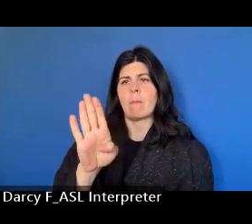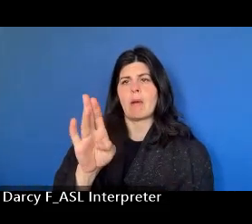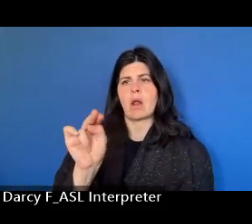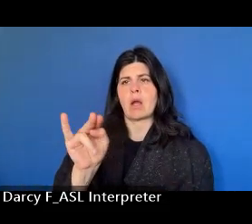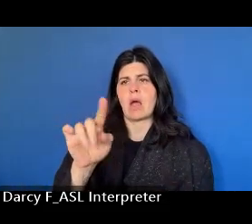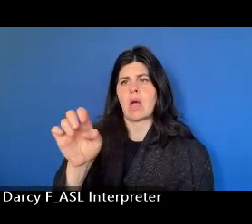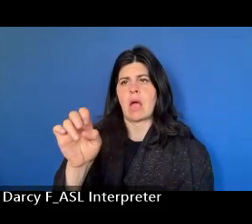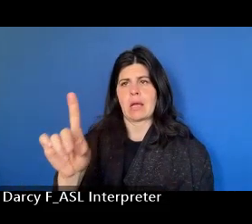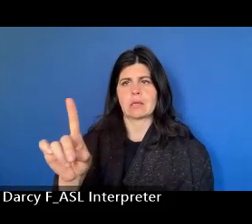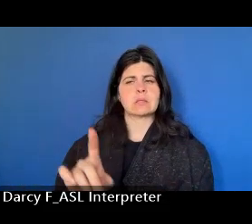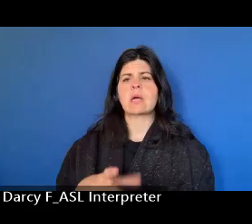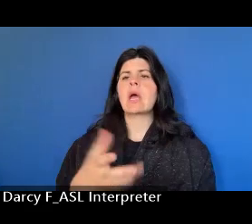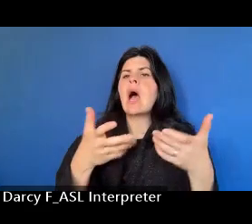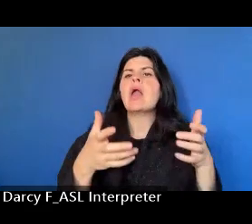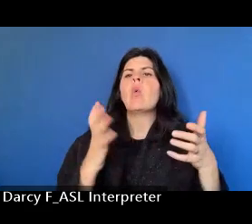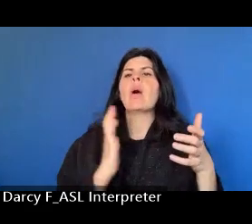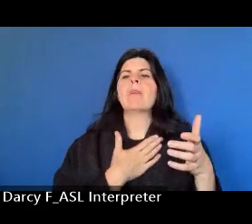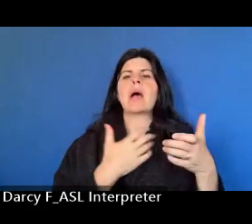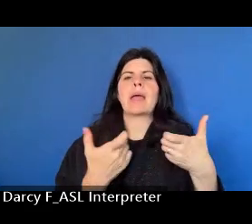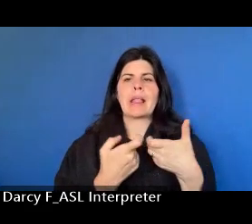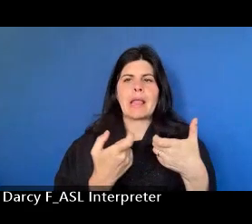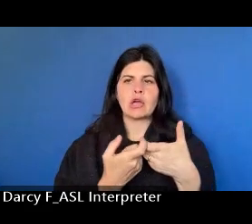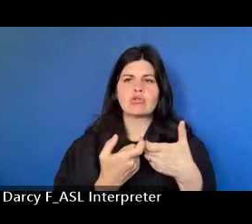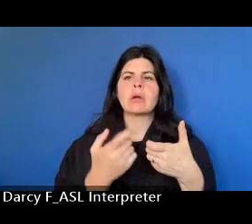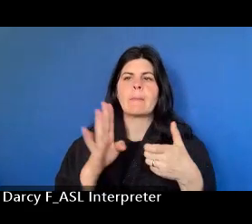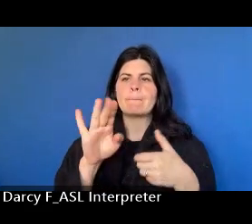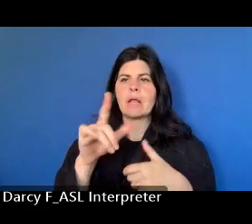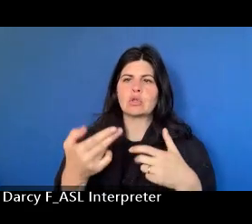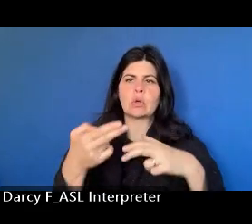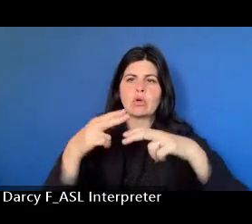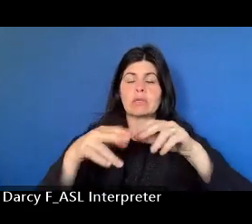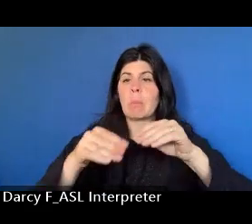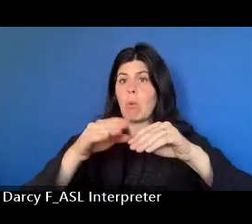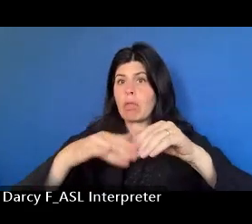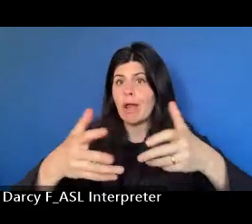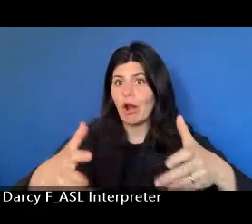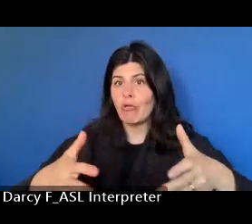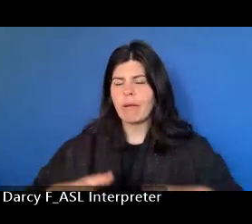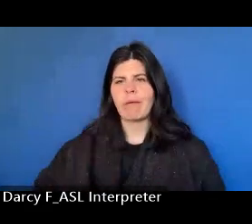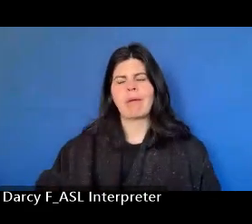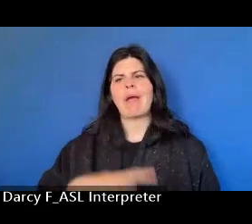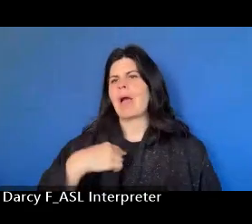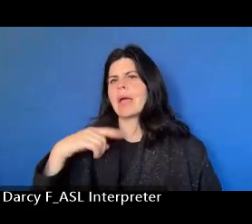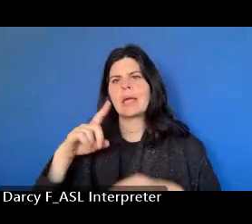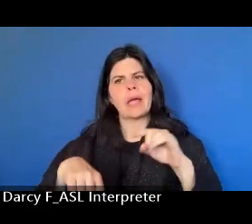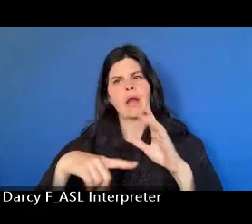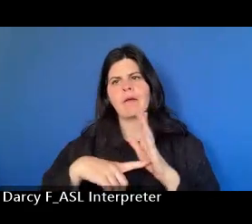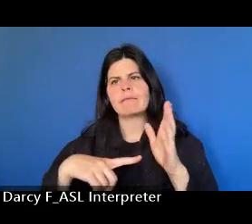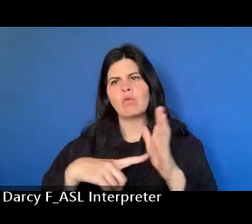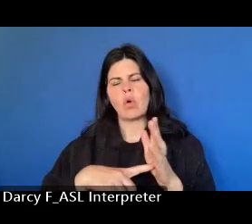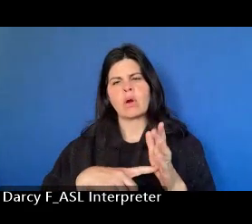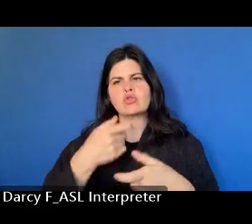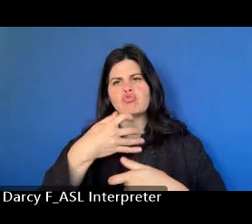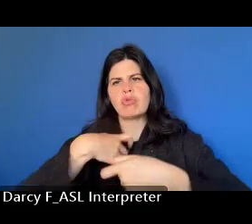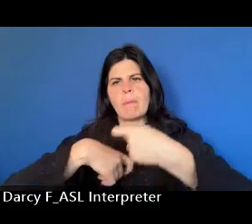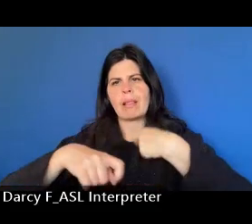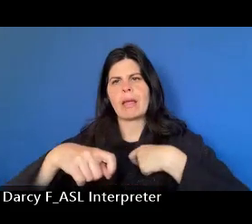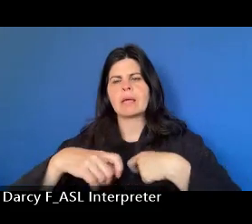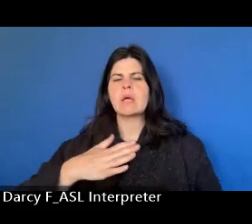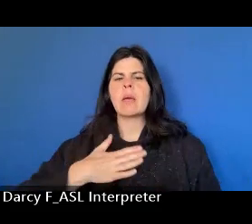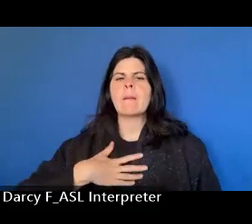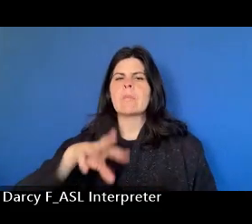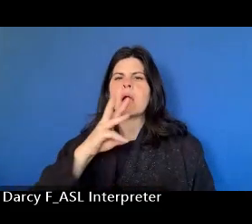my electric bill to increase even more than it already is. I can't afford to replace my